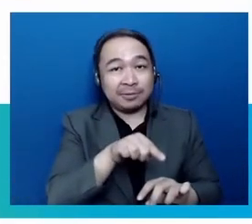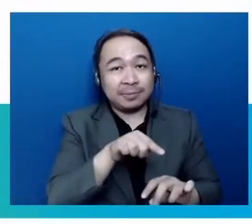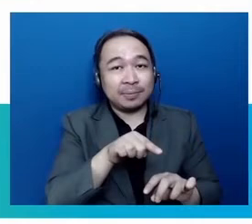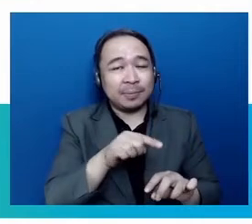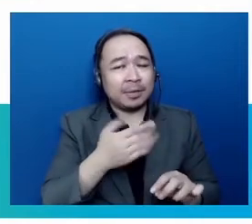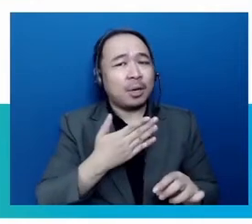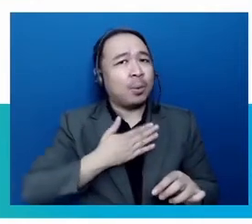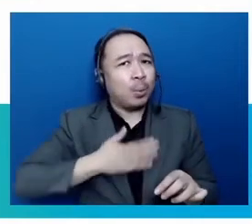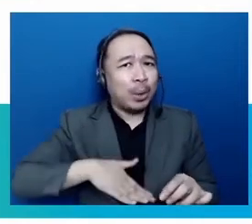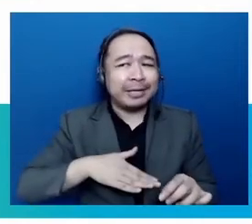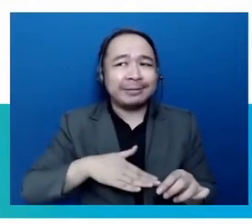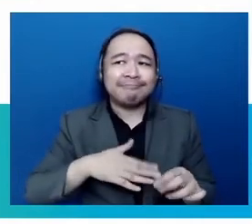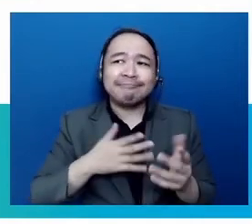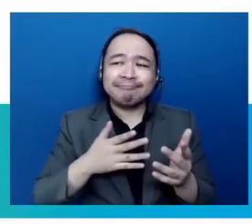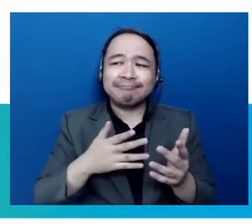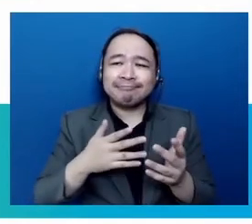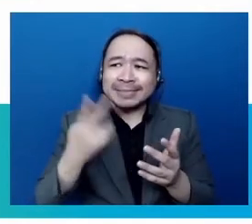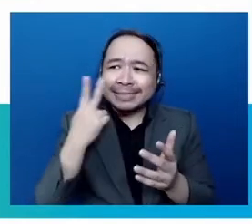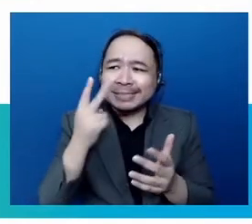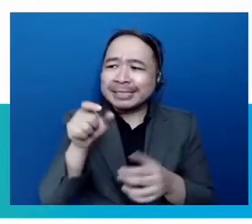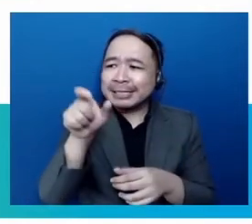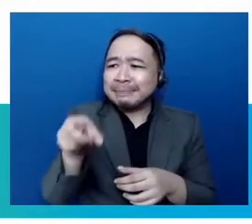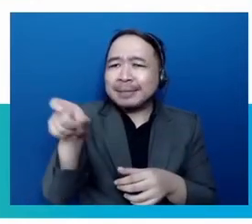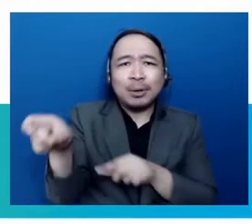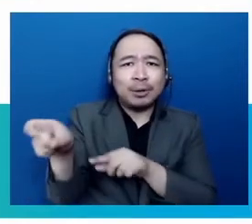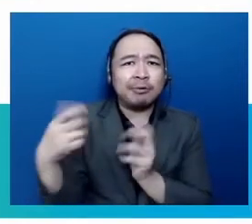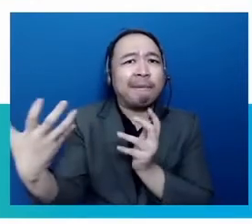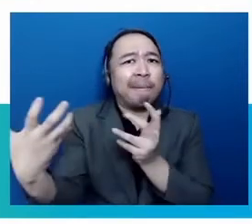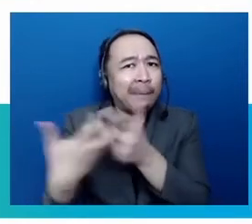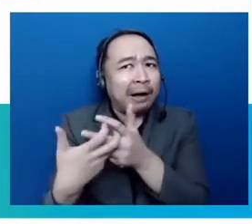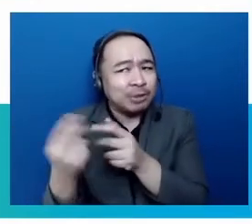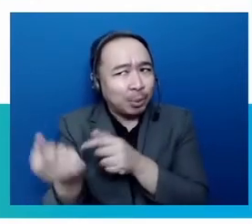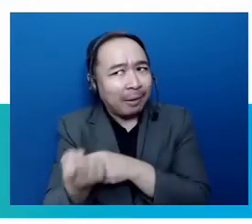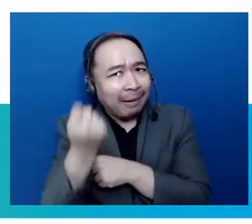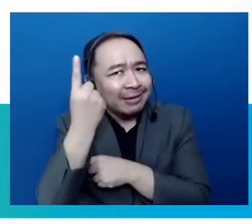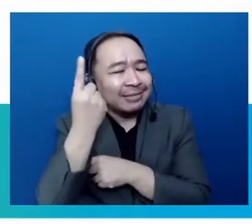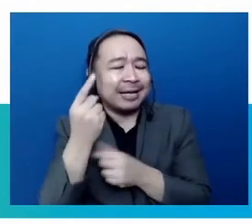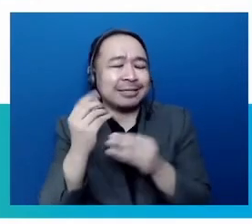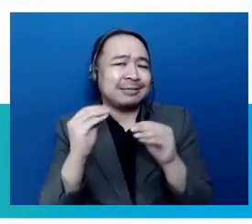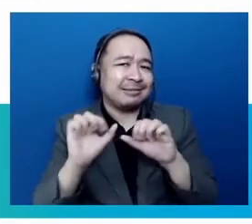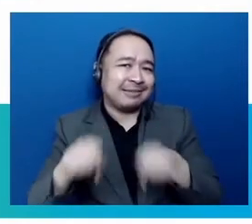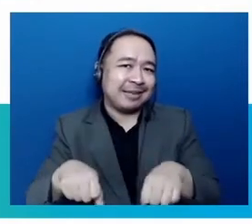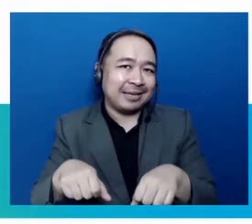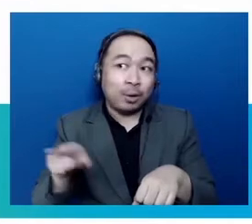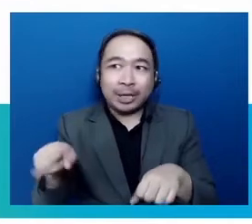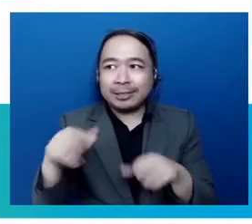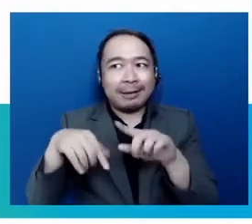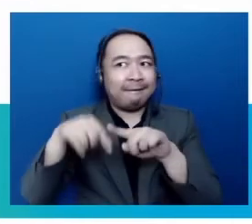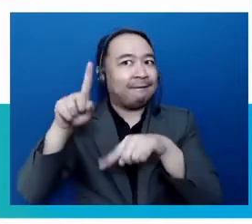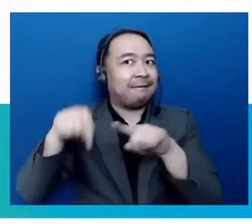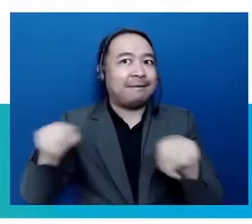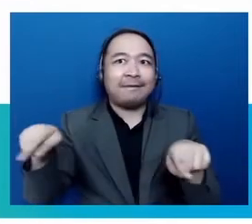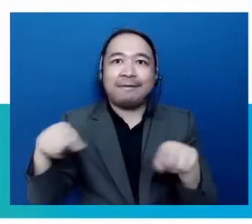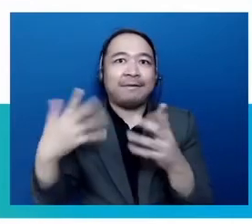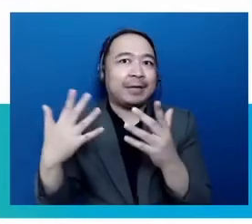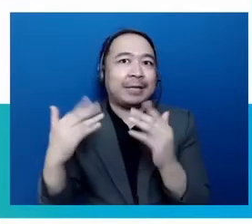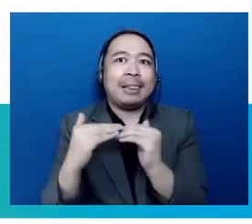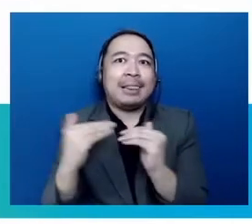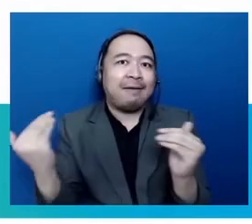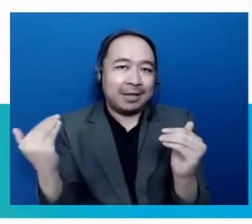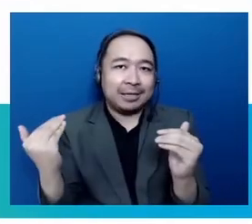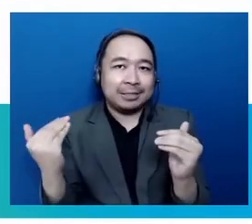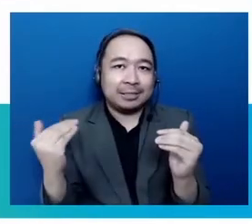to be sensitive and meet people where they are, because there are different comfort levels. And when the fear is